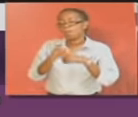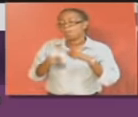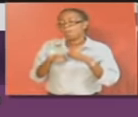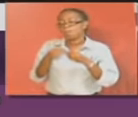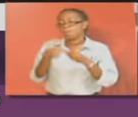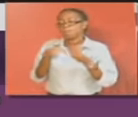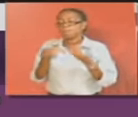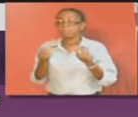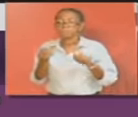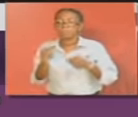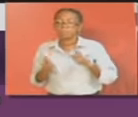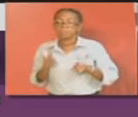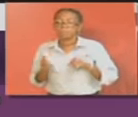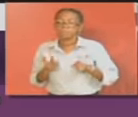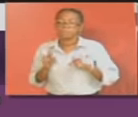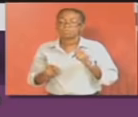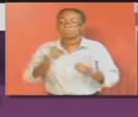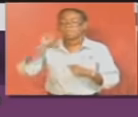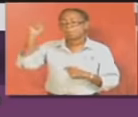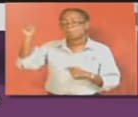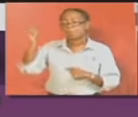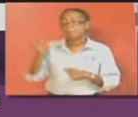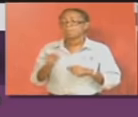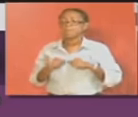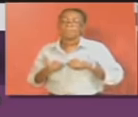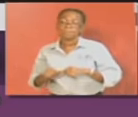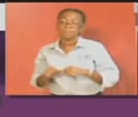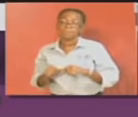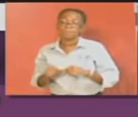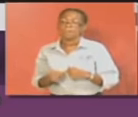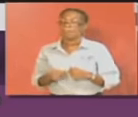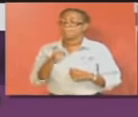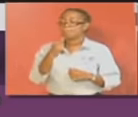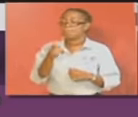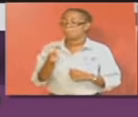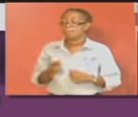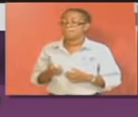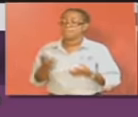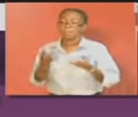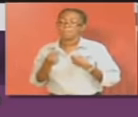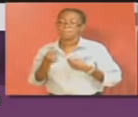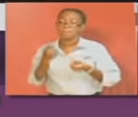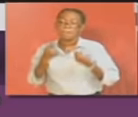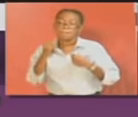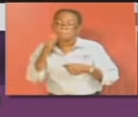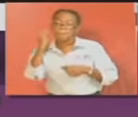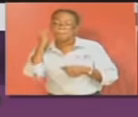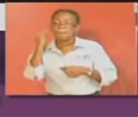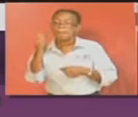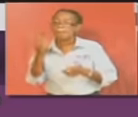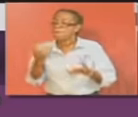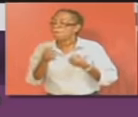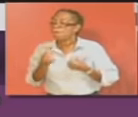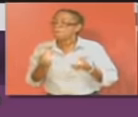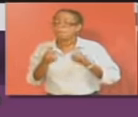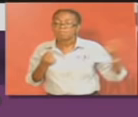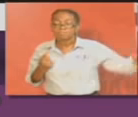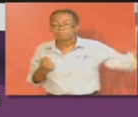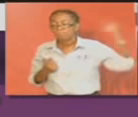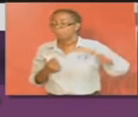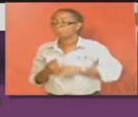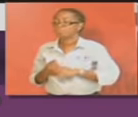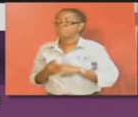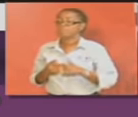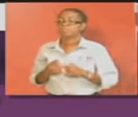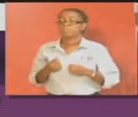citizens who still need to be repatriated? Yes, they've been coming in slowly but surely, but do we have a figure for people still to come?